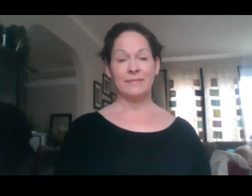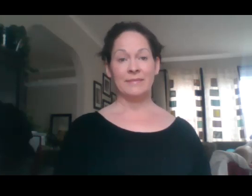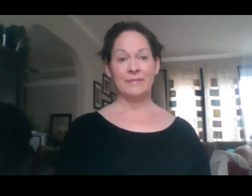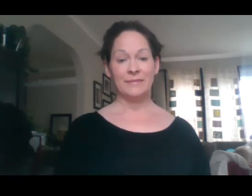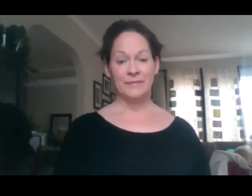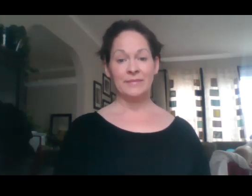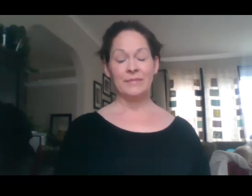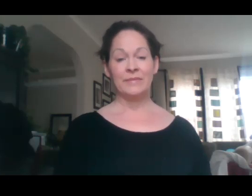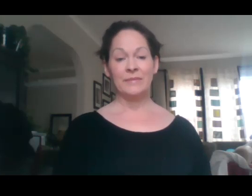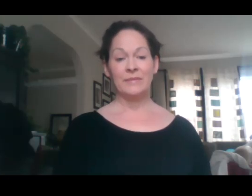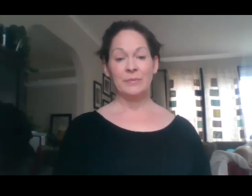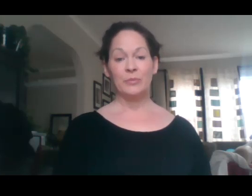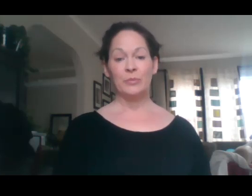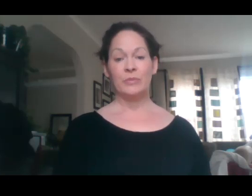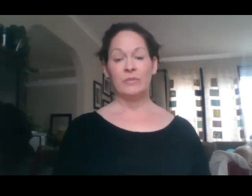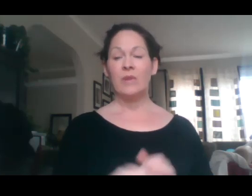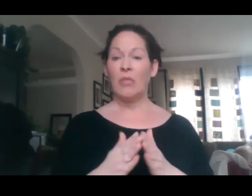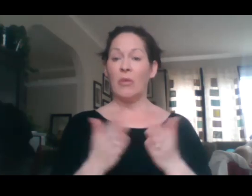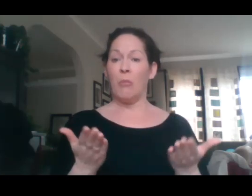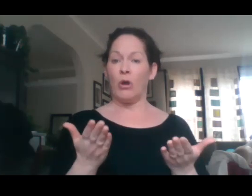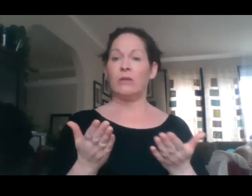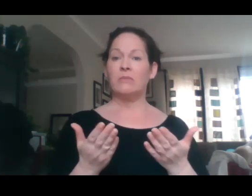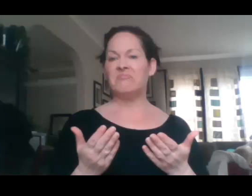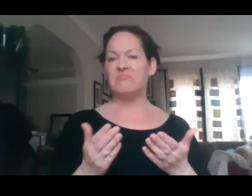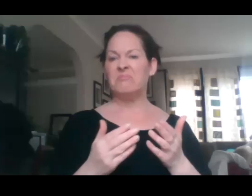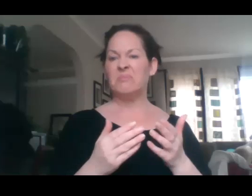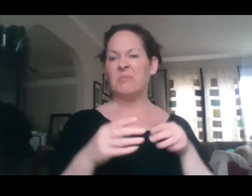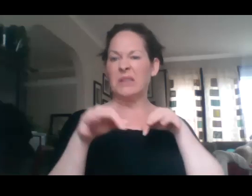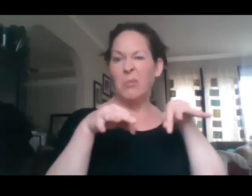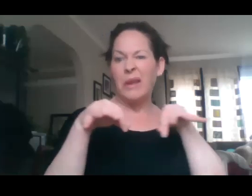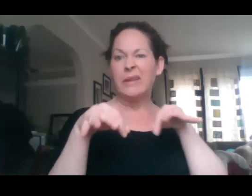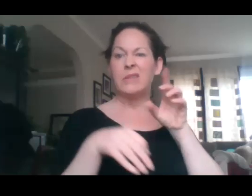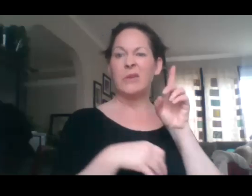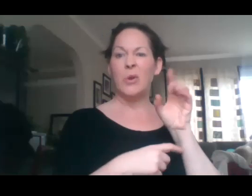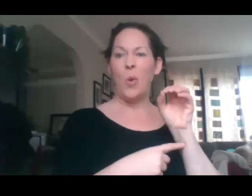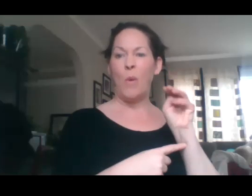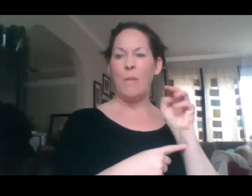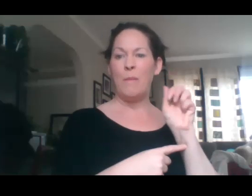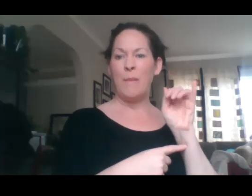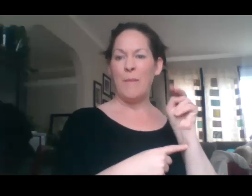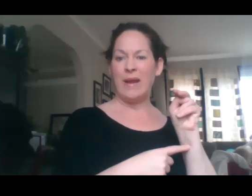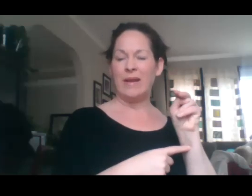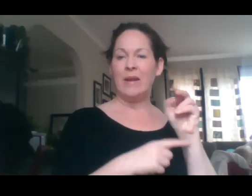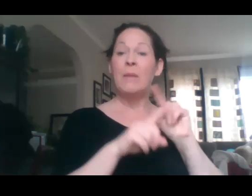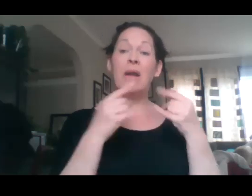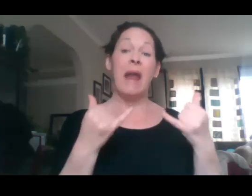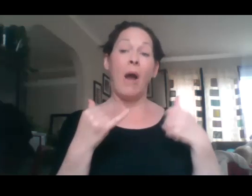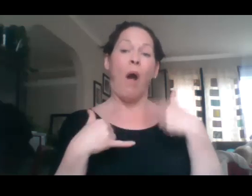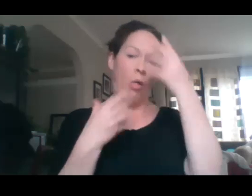And the book actually gives a particular domain to look for, but right now I'm going to talk about y.